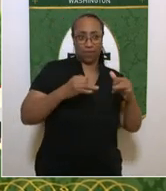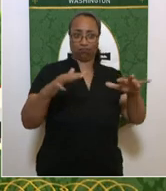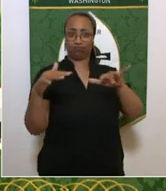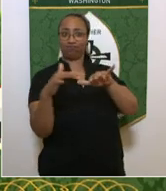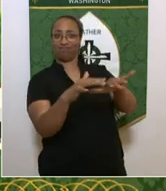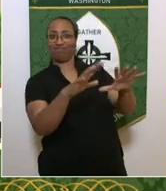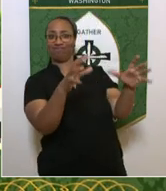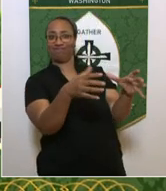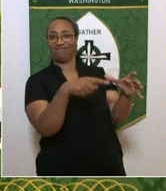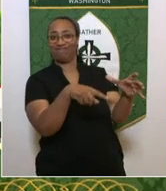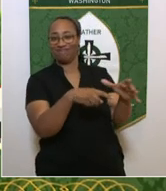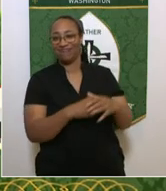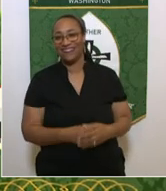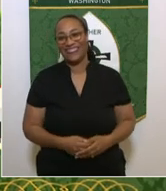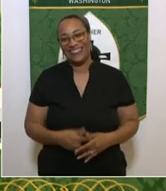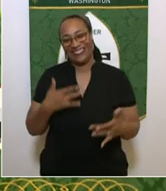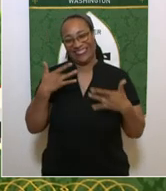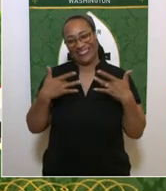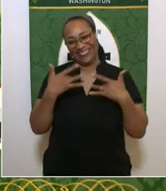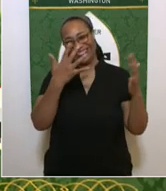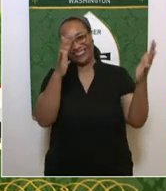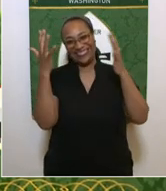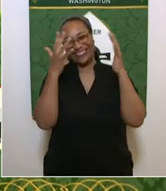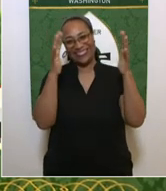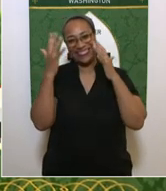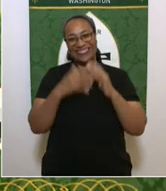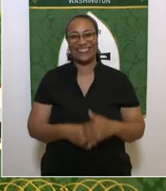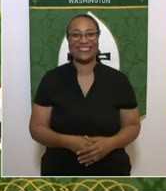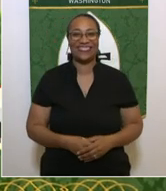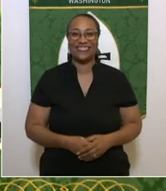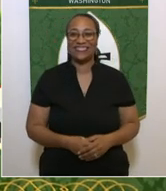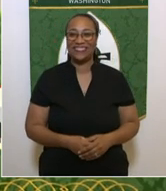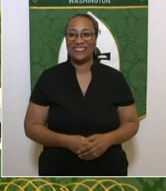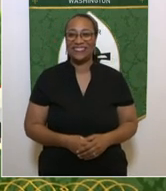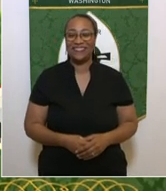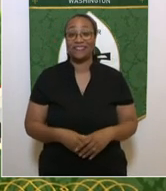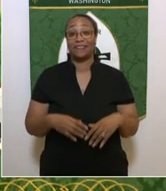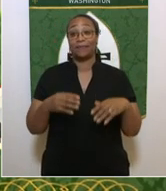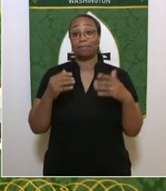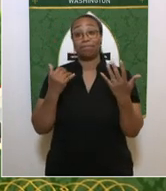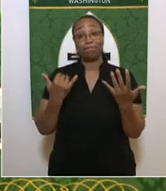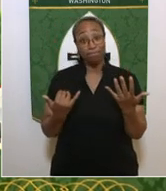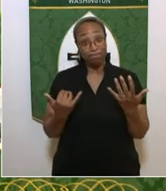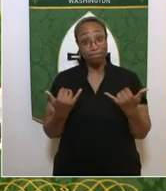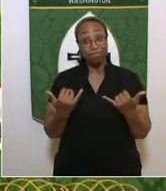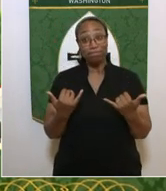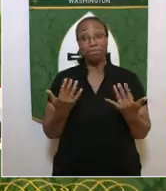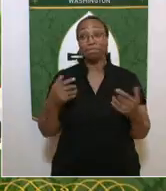In the spirit of St. Patrick's, we have a few gifts that we want to present to you. Thank you.